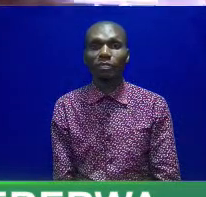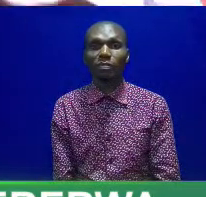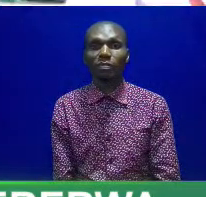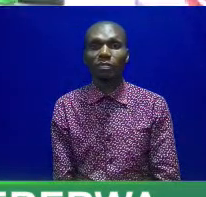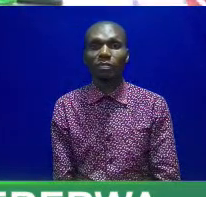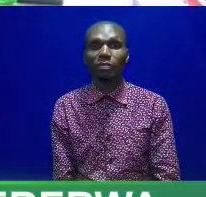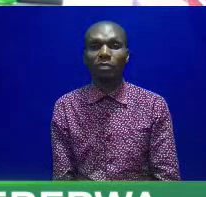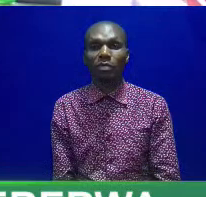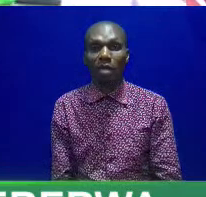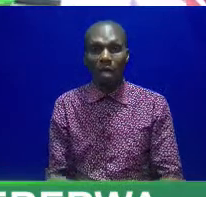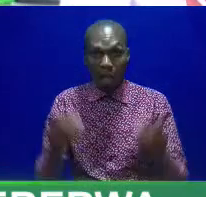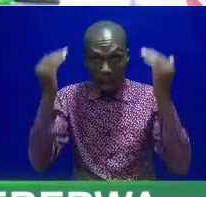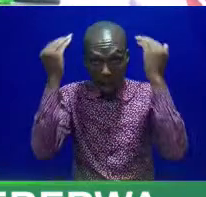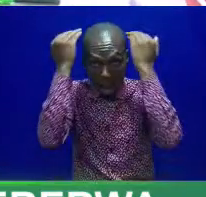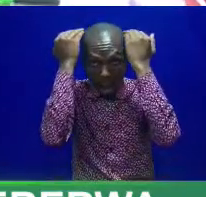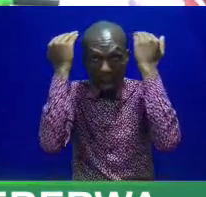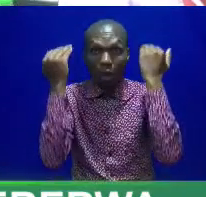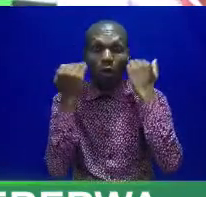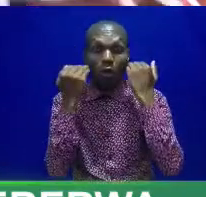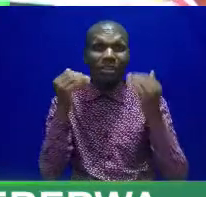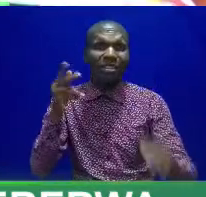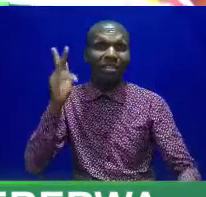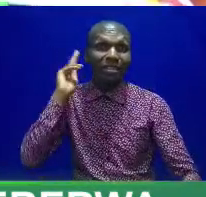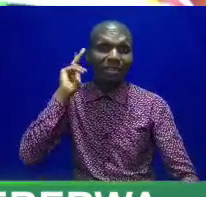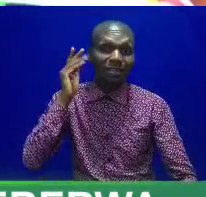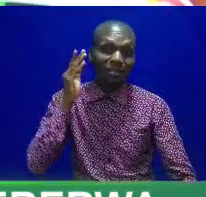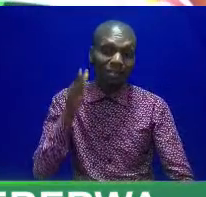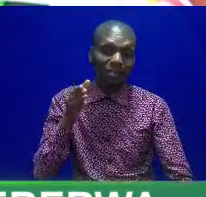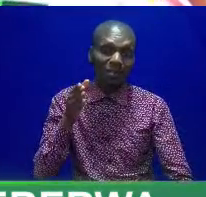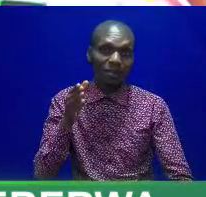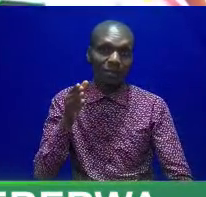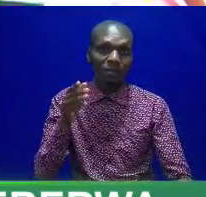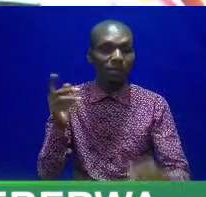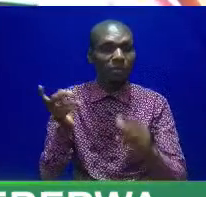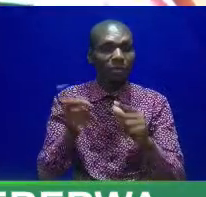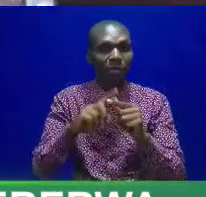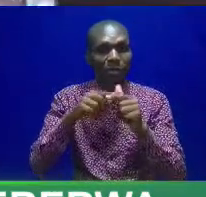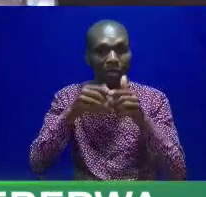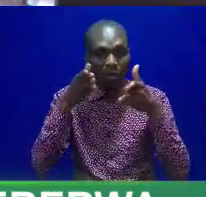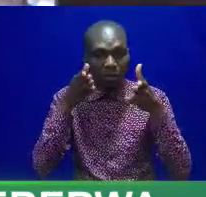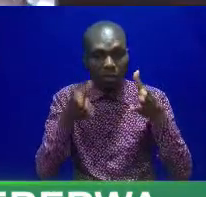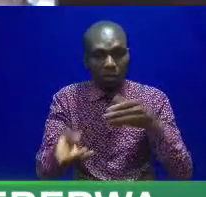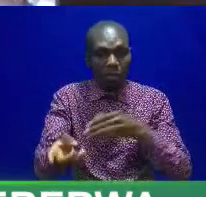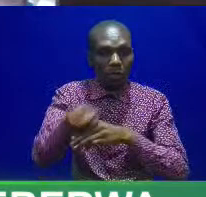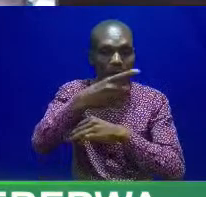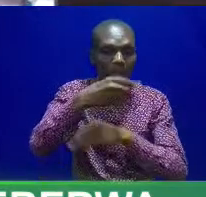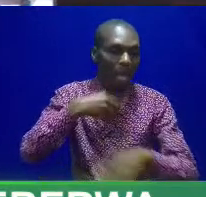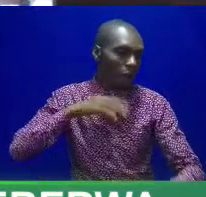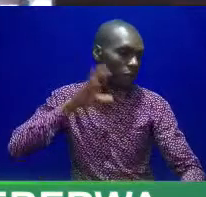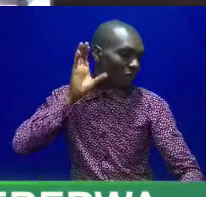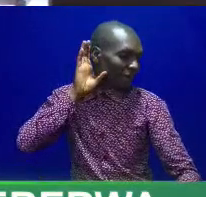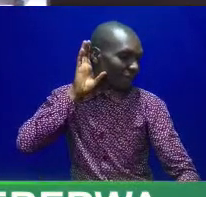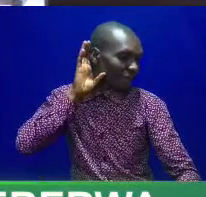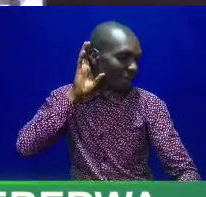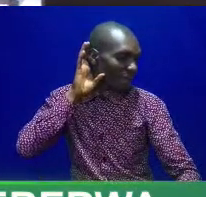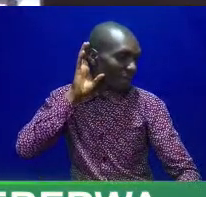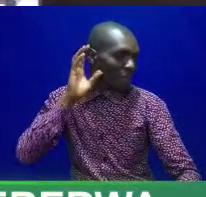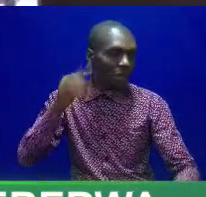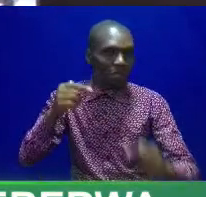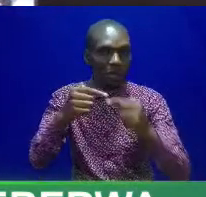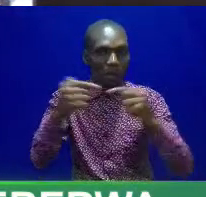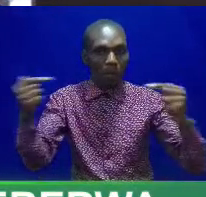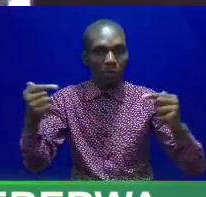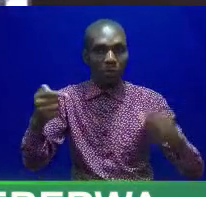Eke gambero gia Kisii Lokoch imeyomo chobo songo ni golitukolia rero gia tegerera okwa mererea obo buibomo women